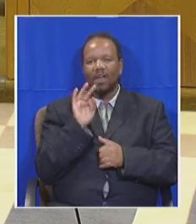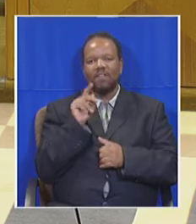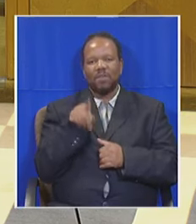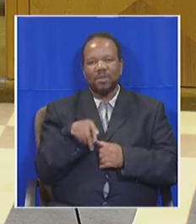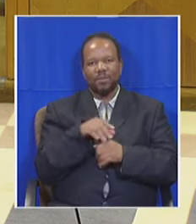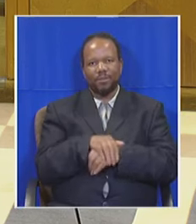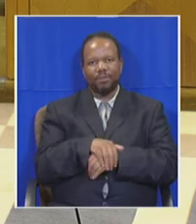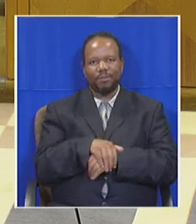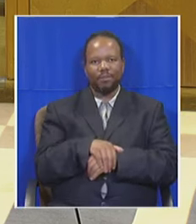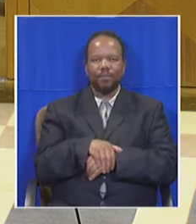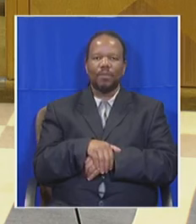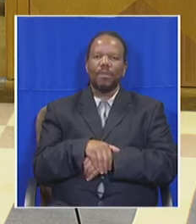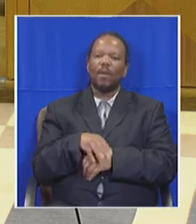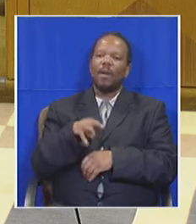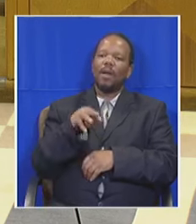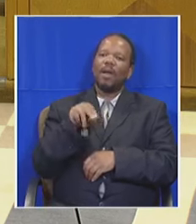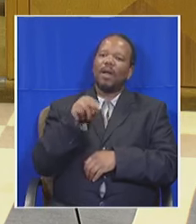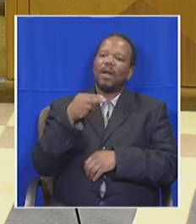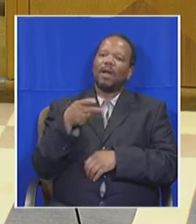Honorable Nkuleko Hlengwa.